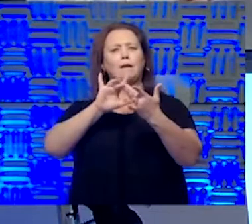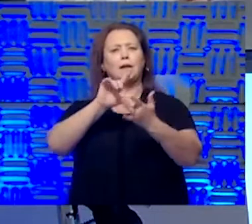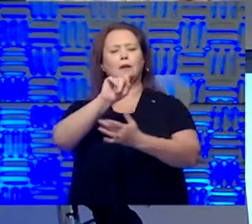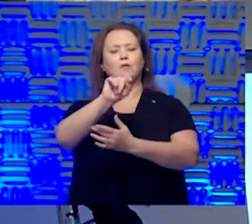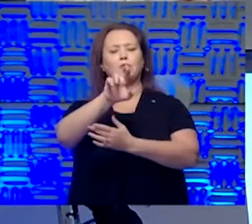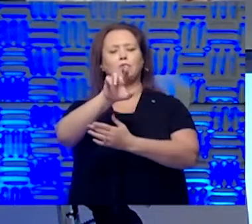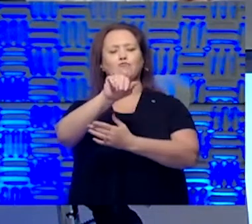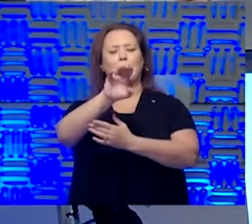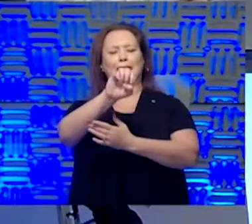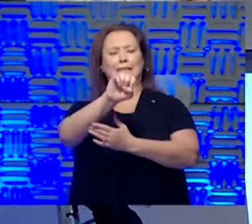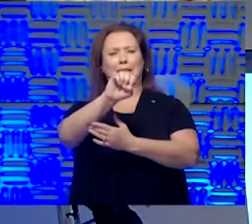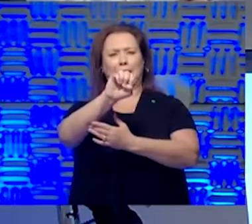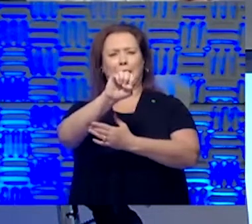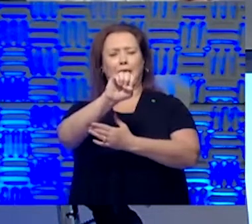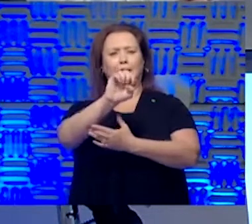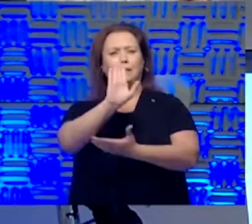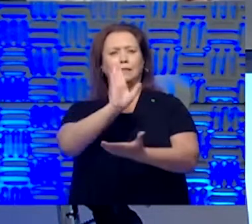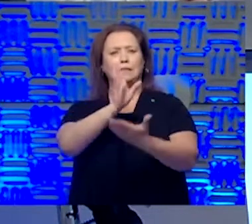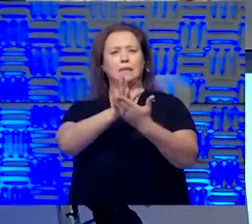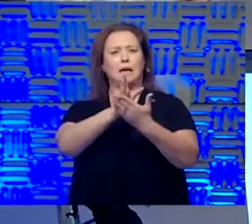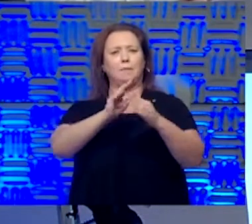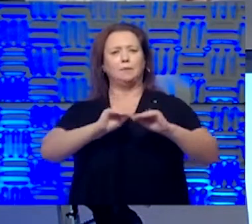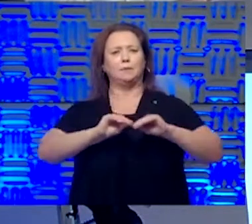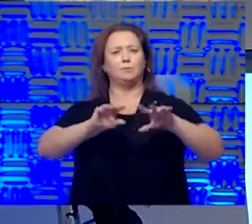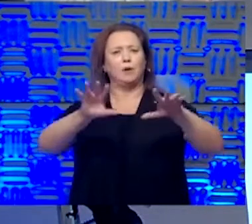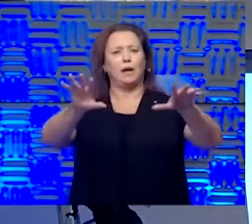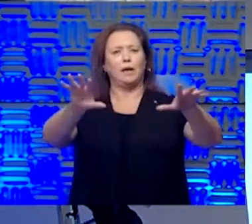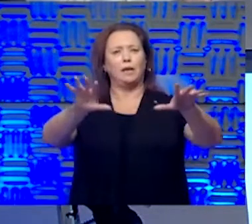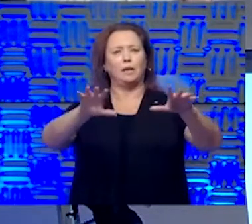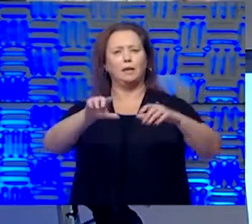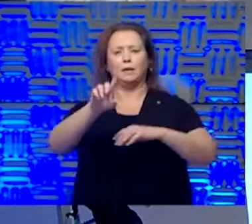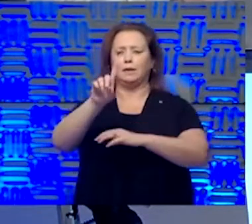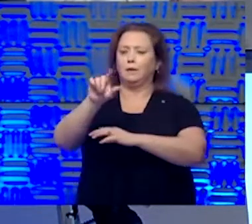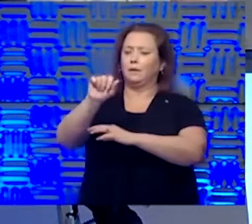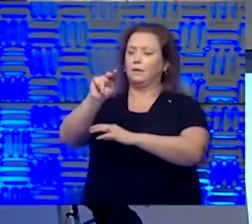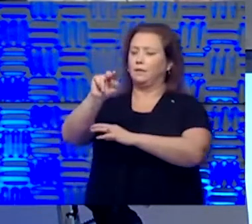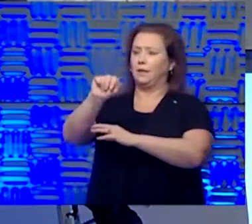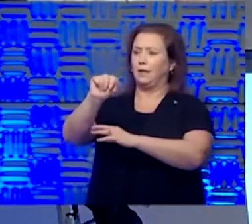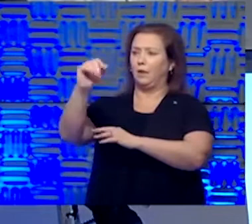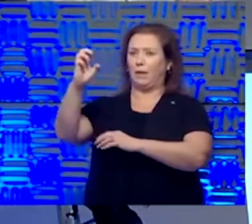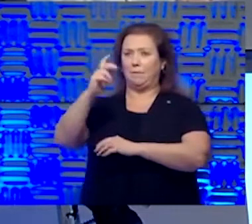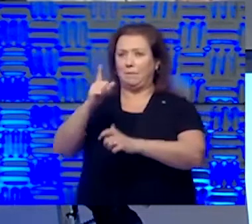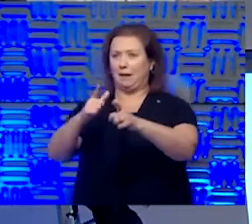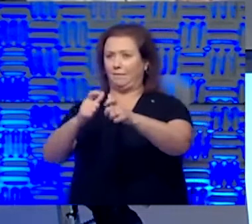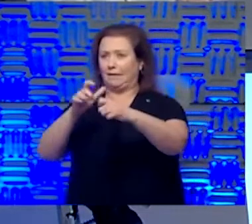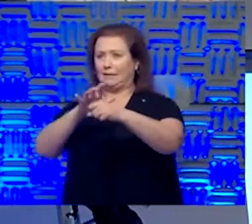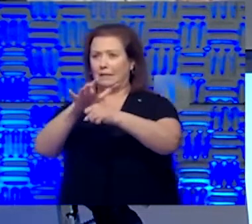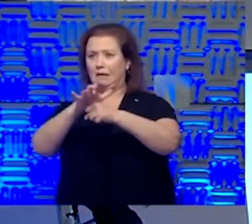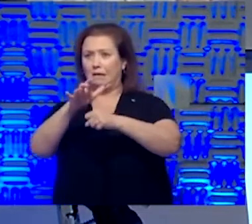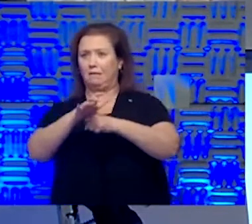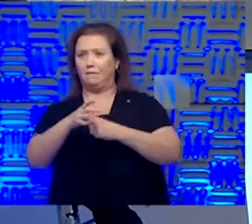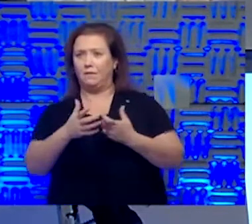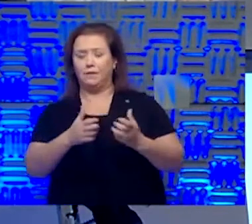enough to prevent further spread? Dana, are those coming back fast enough? And Allen, what do you